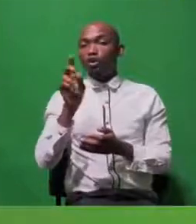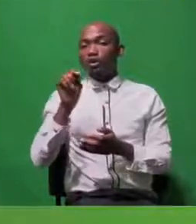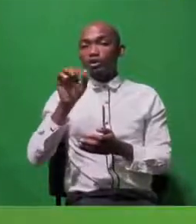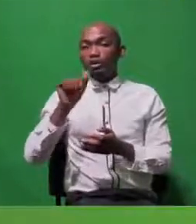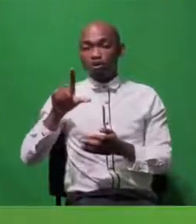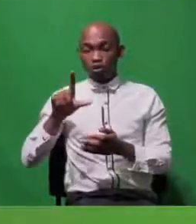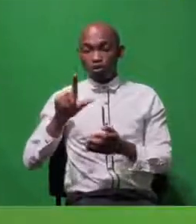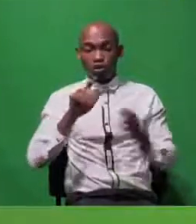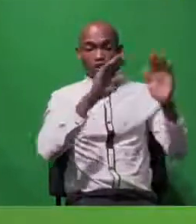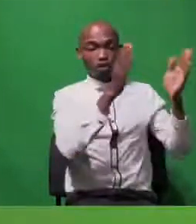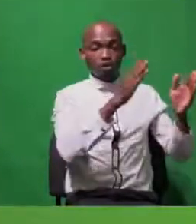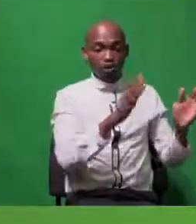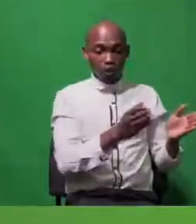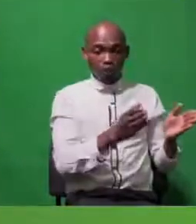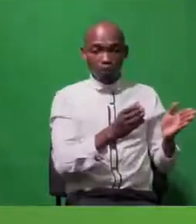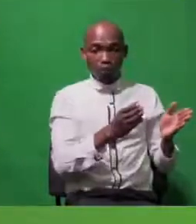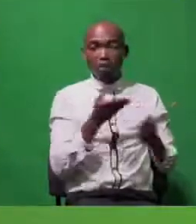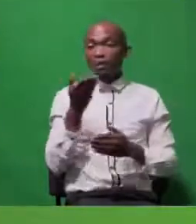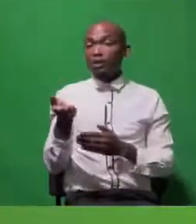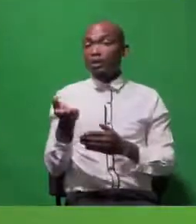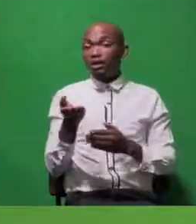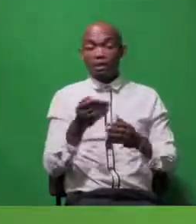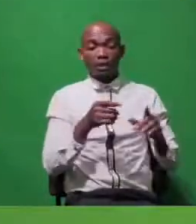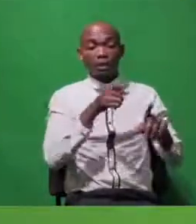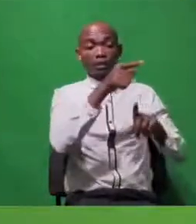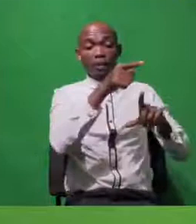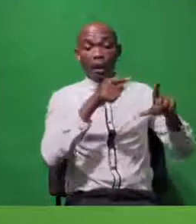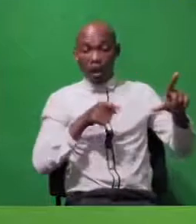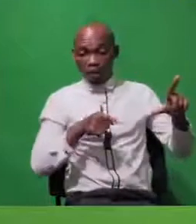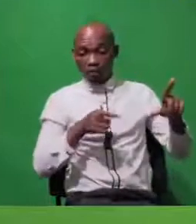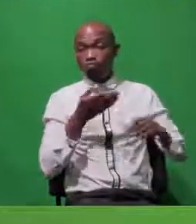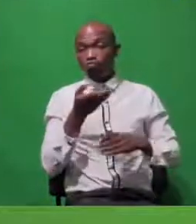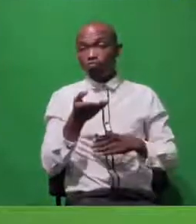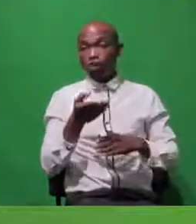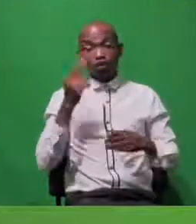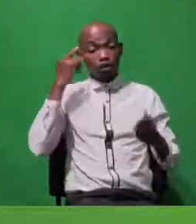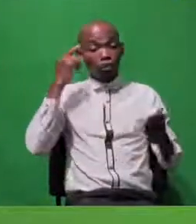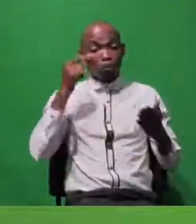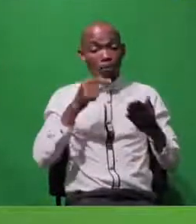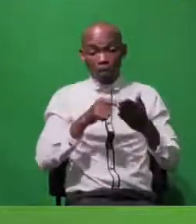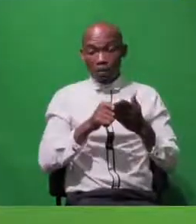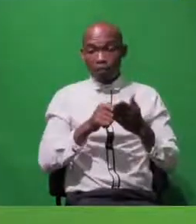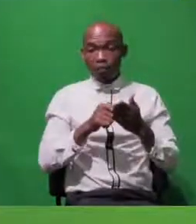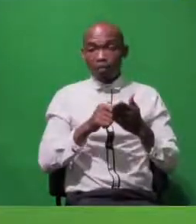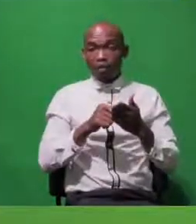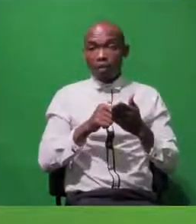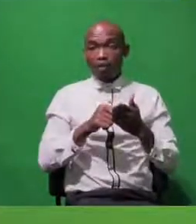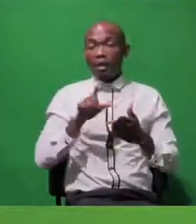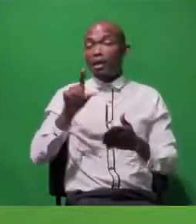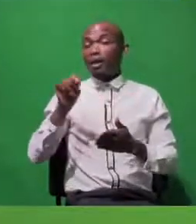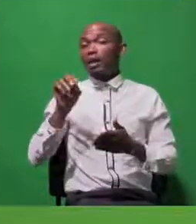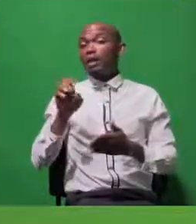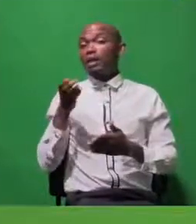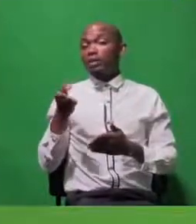shape. And this is the line. So it means the line of